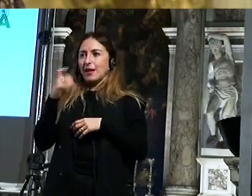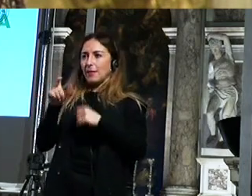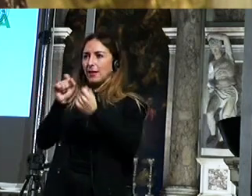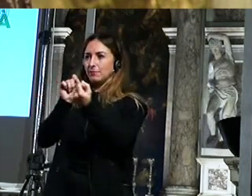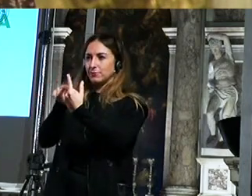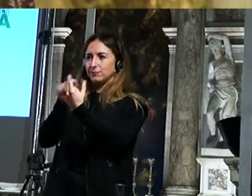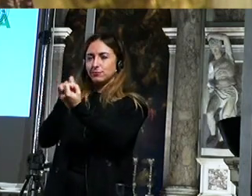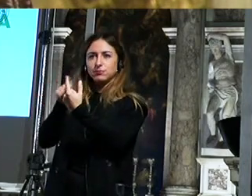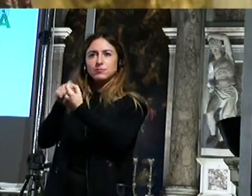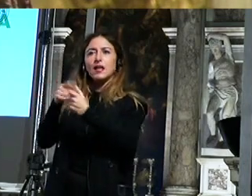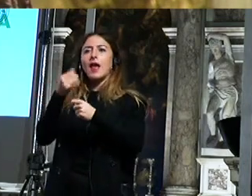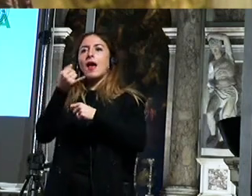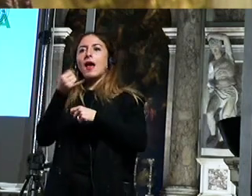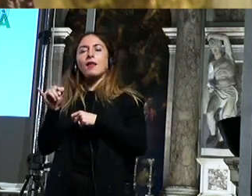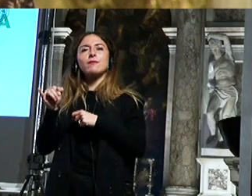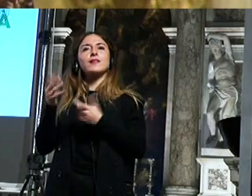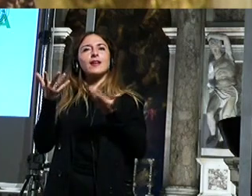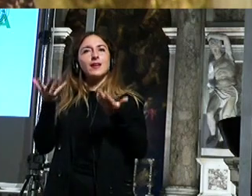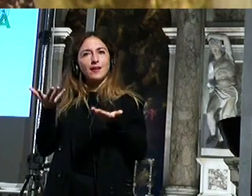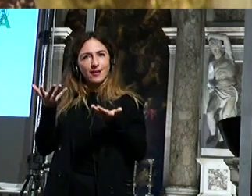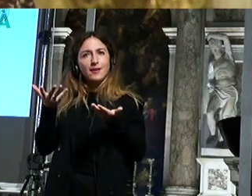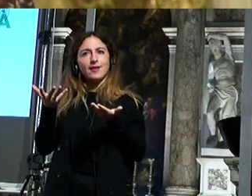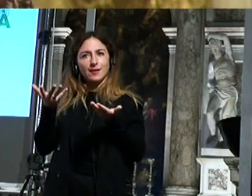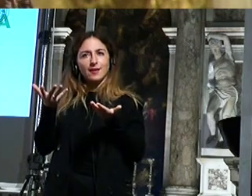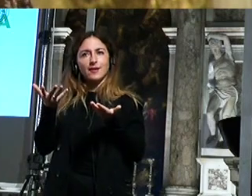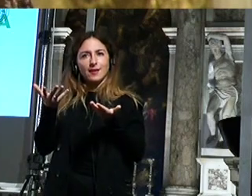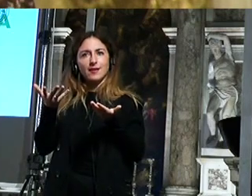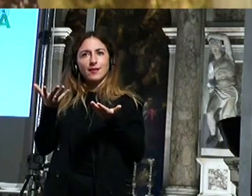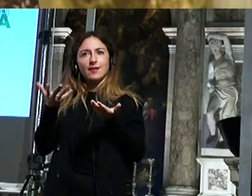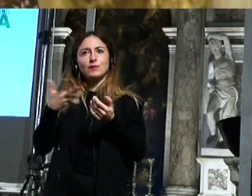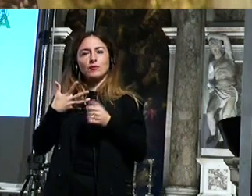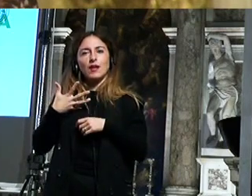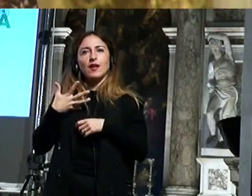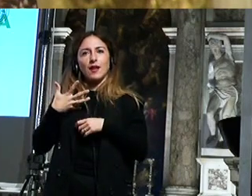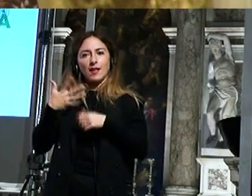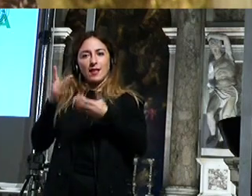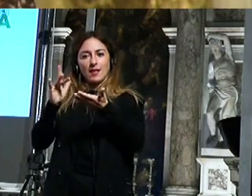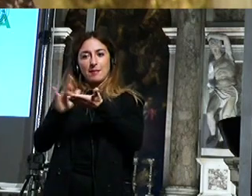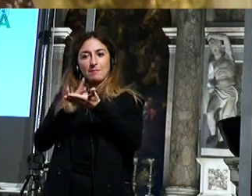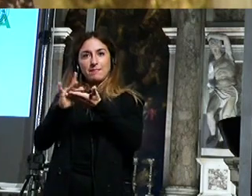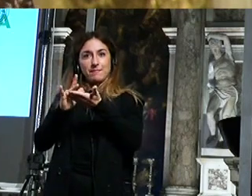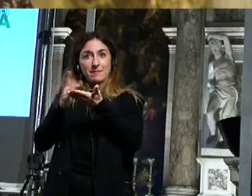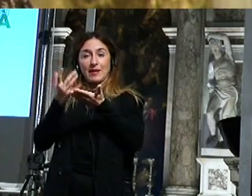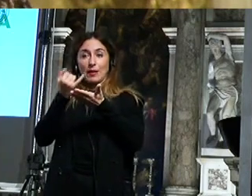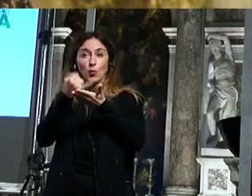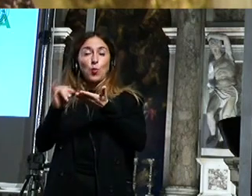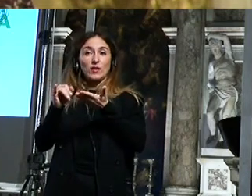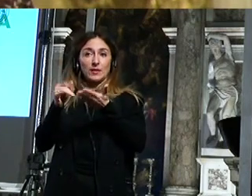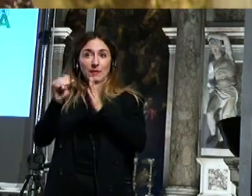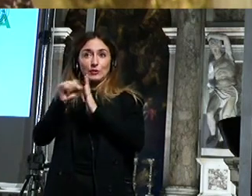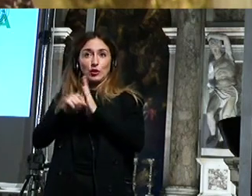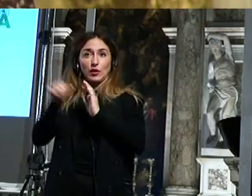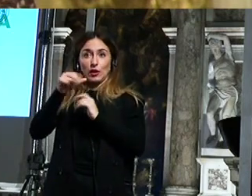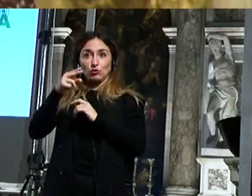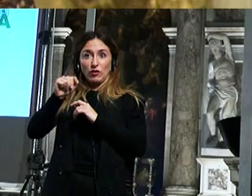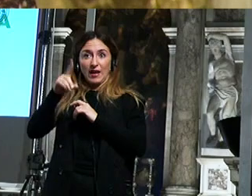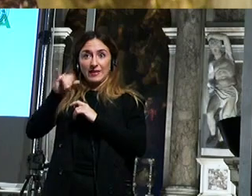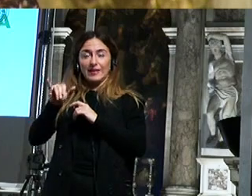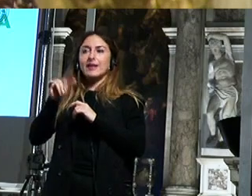he just posted the story without comment. No. Yeah, so it was this was a wonderful